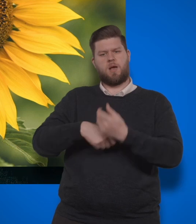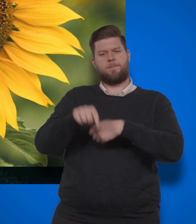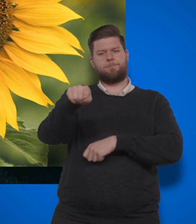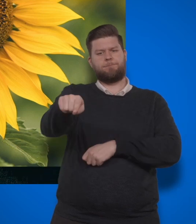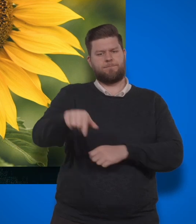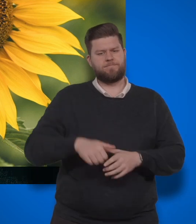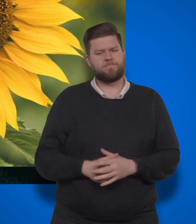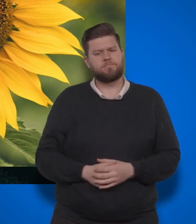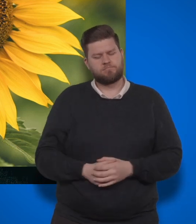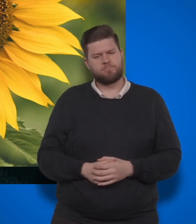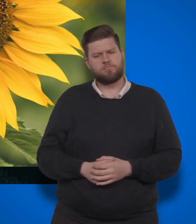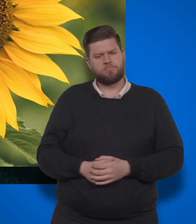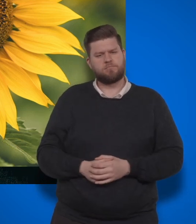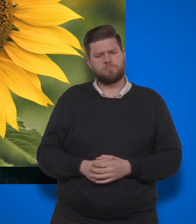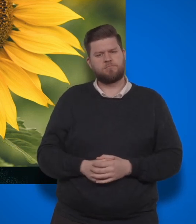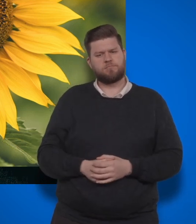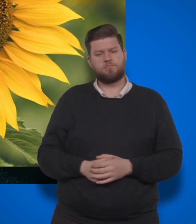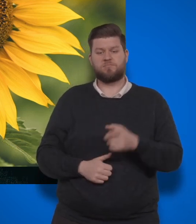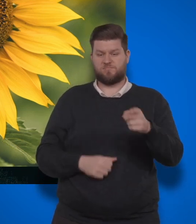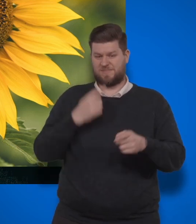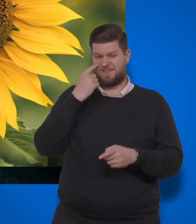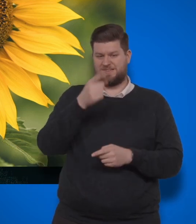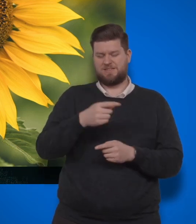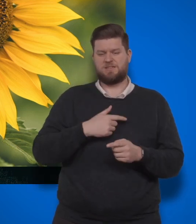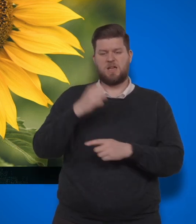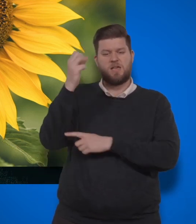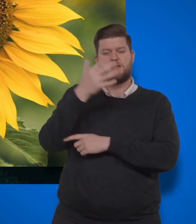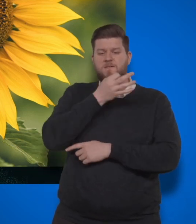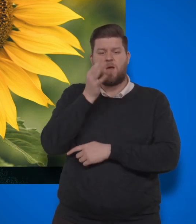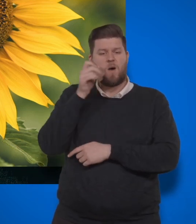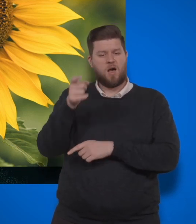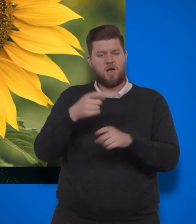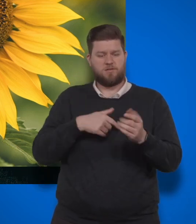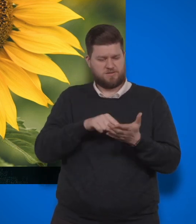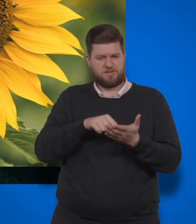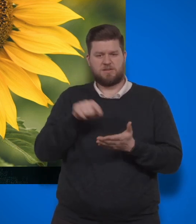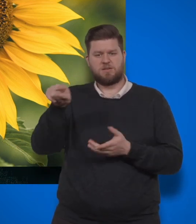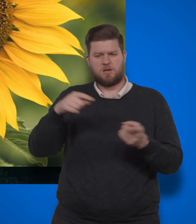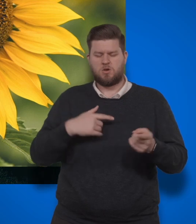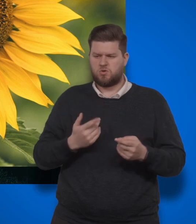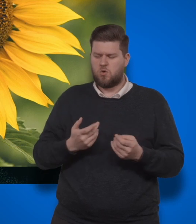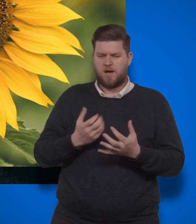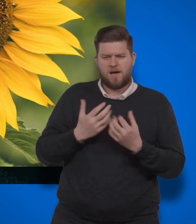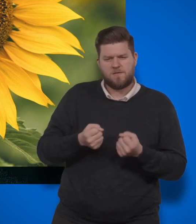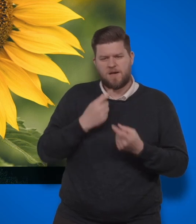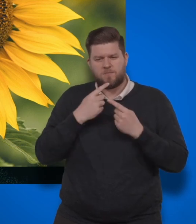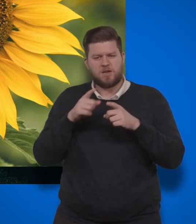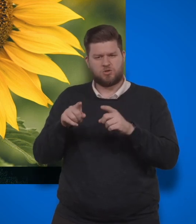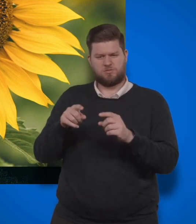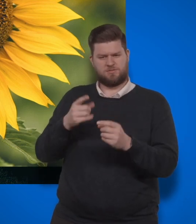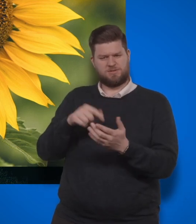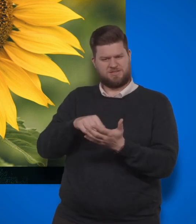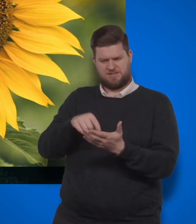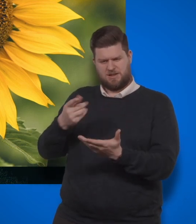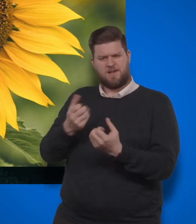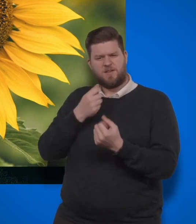And actually that's a sunflower seed. So locked inside that seed is all the information that's going to